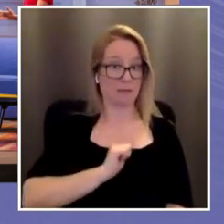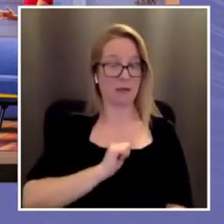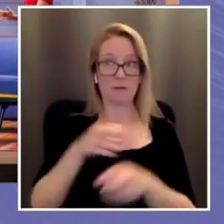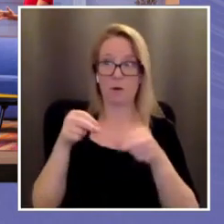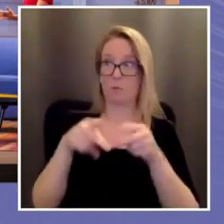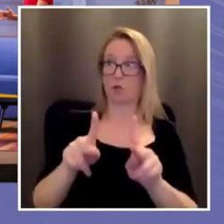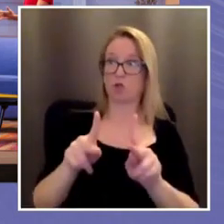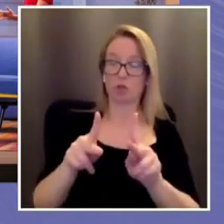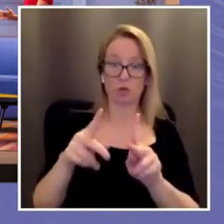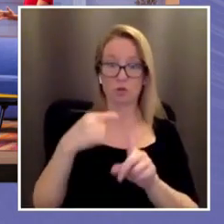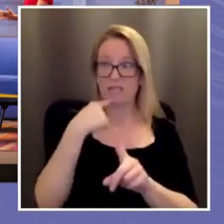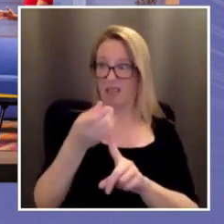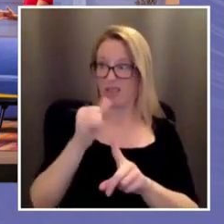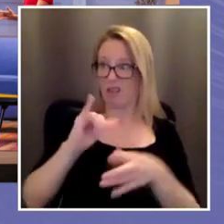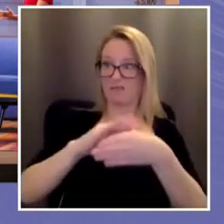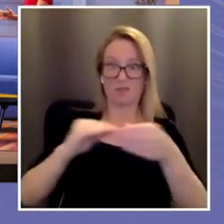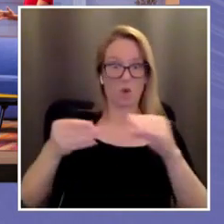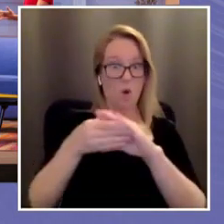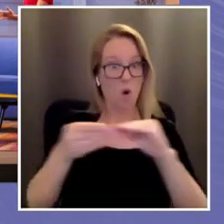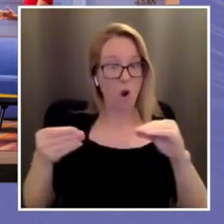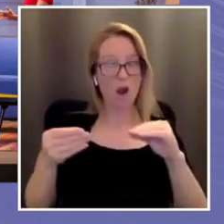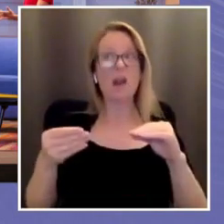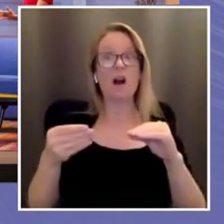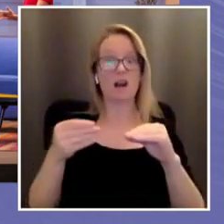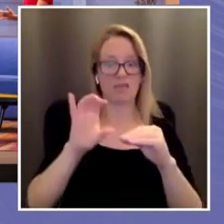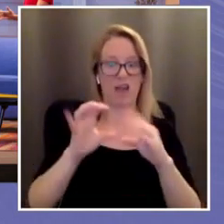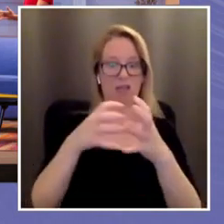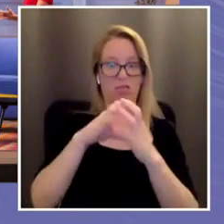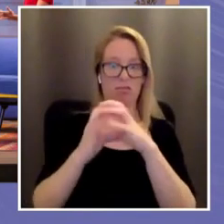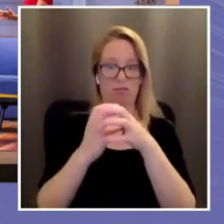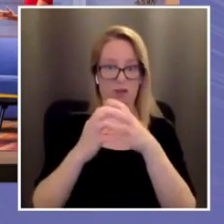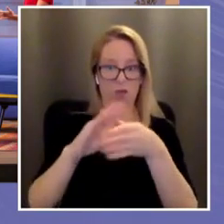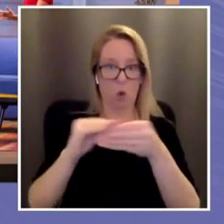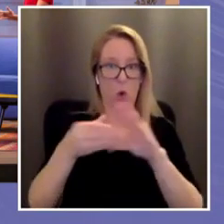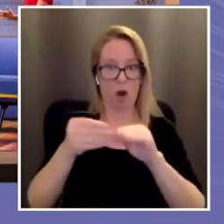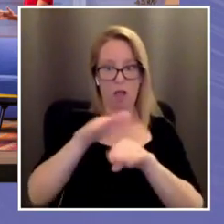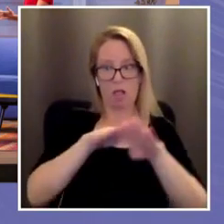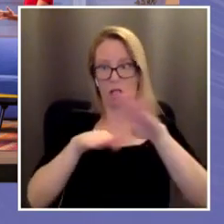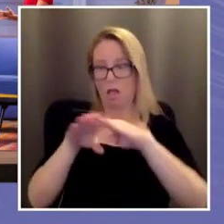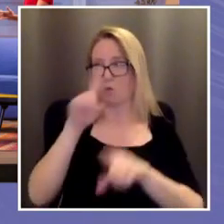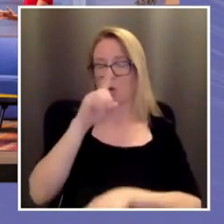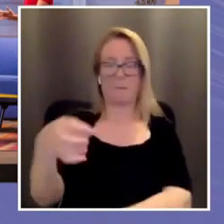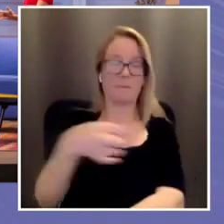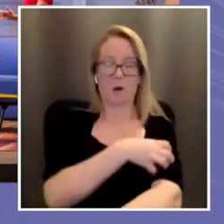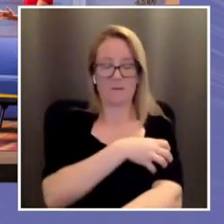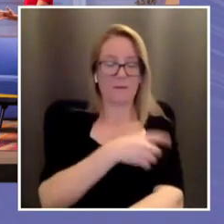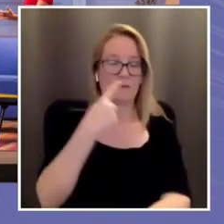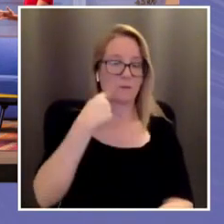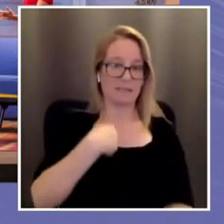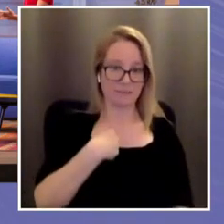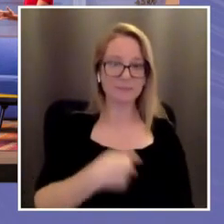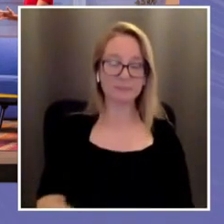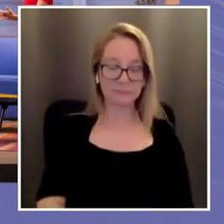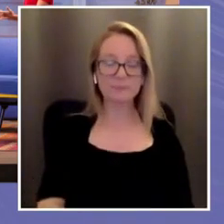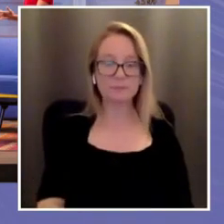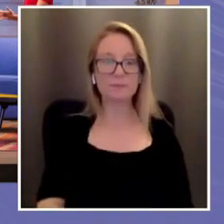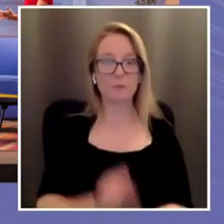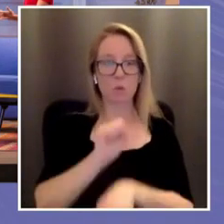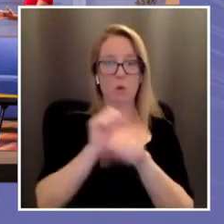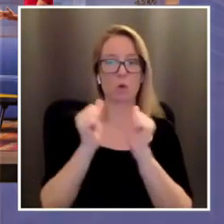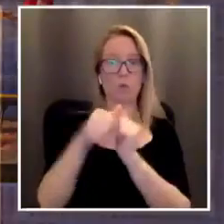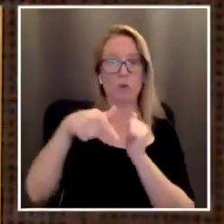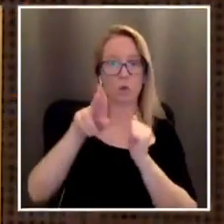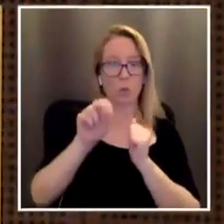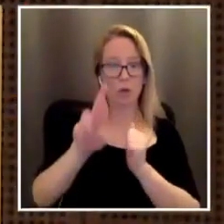opportunity to tell that story, that intersectional story, was really, really powerful for me. And to work with a queer